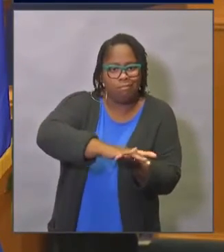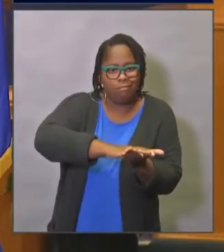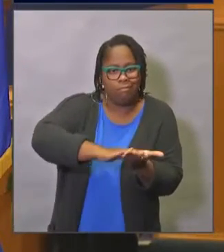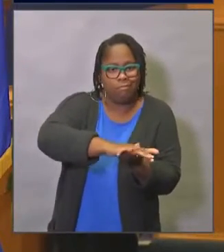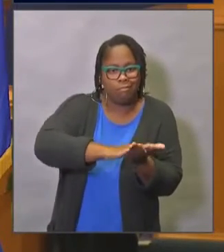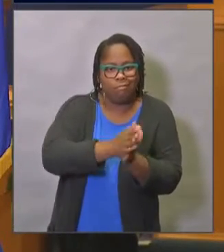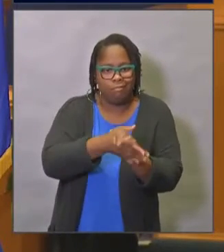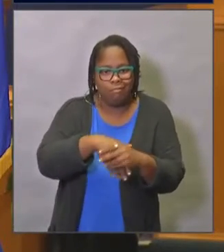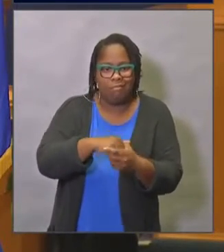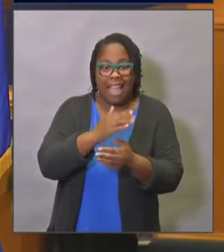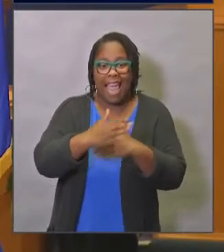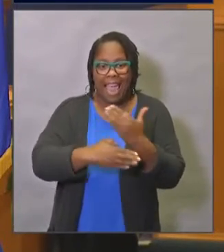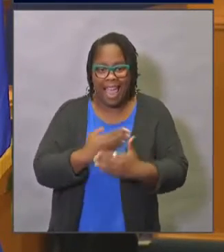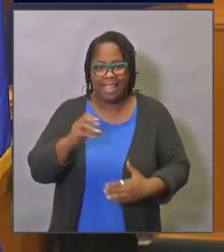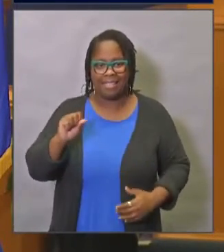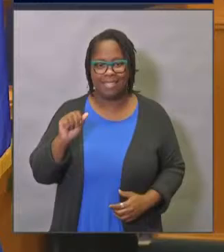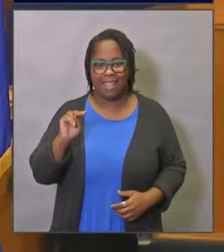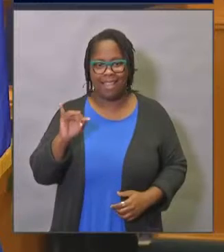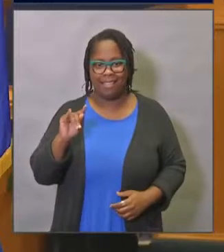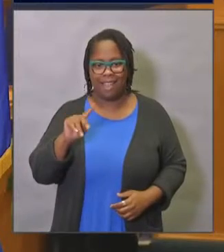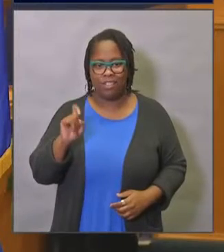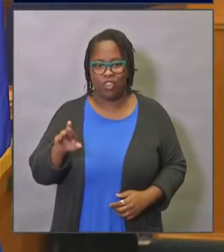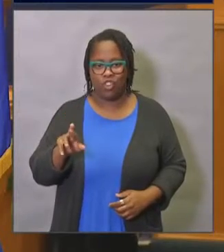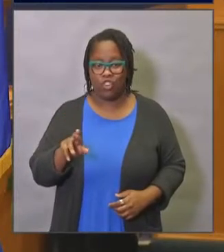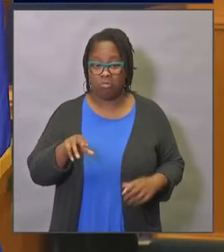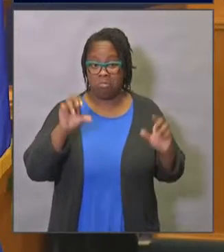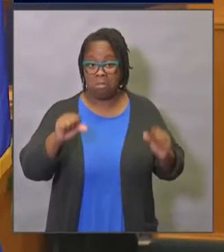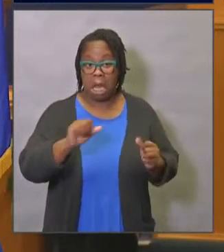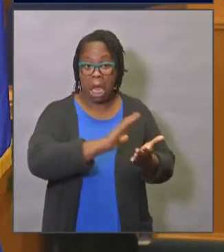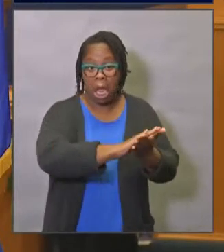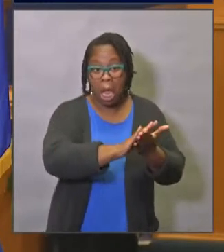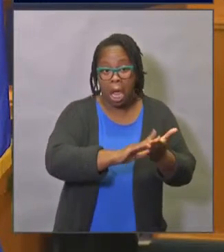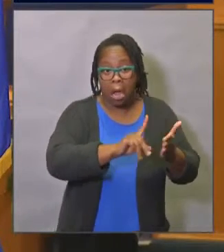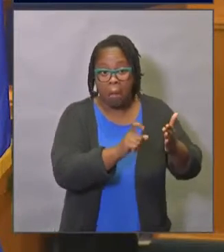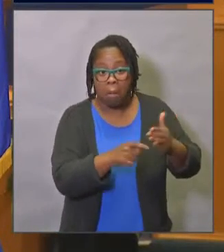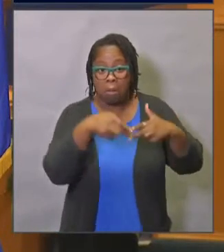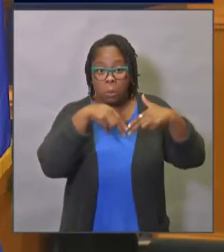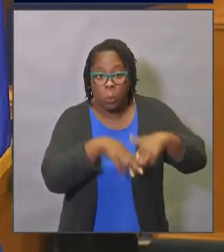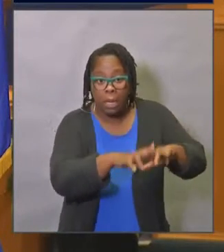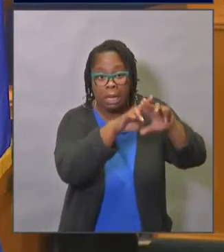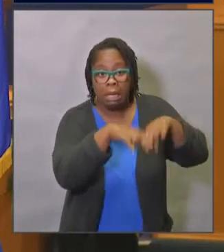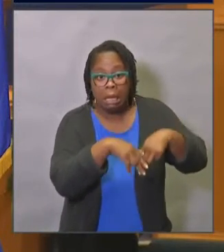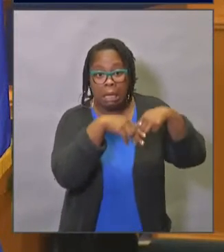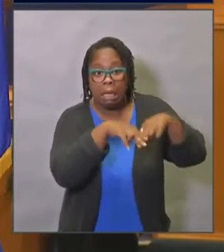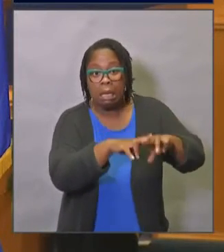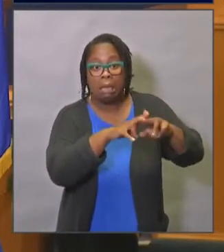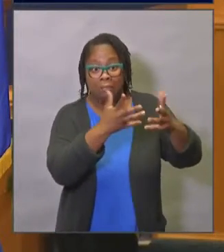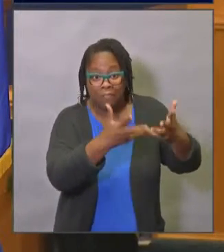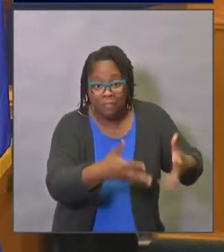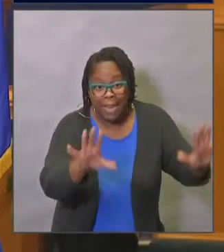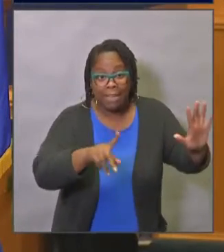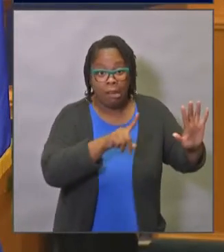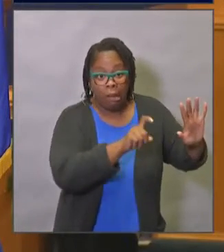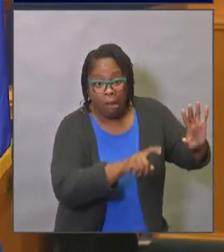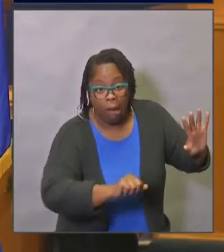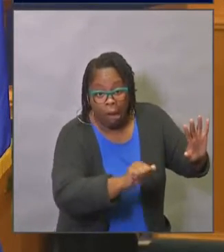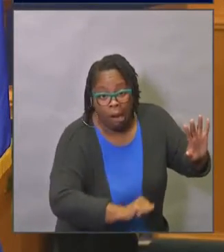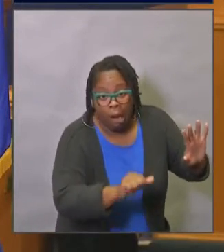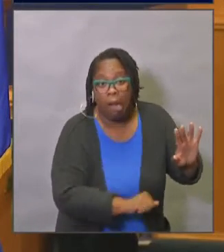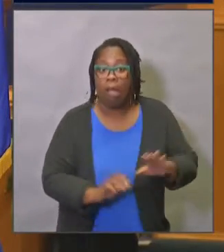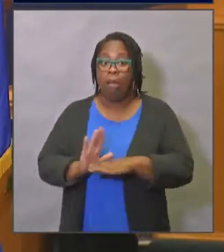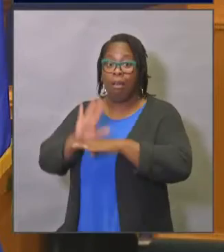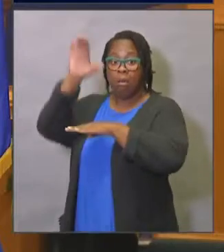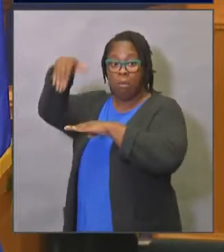playground equipment in between children playing on it, so that you can make sure that your children are using